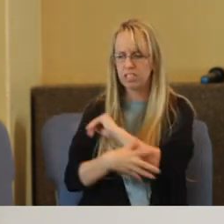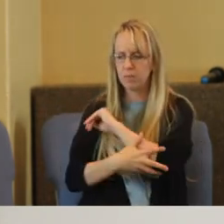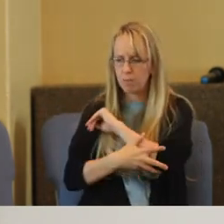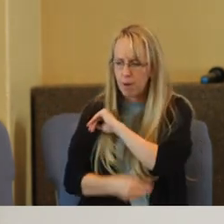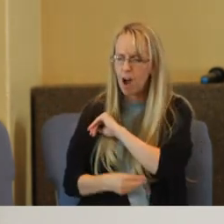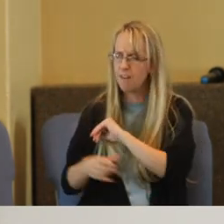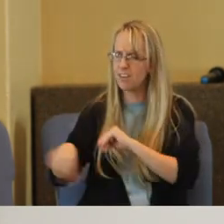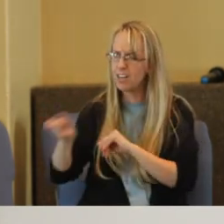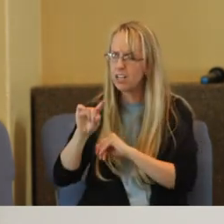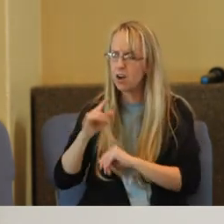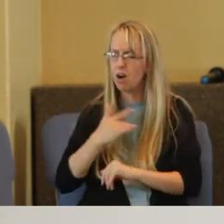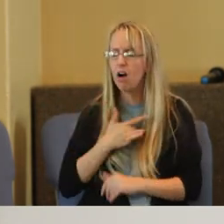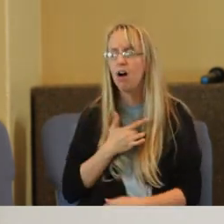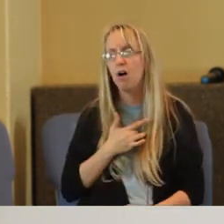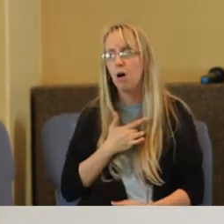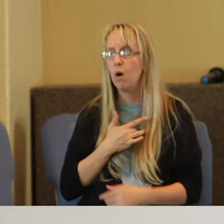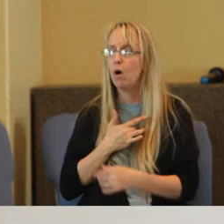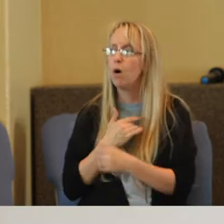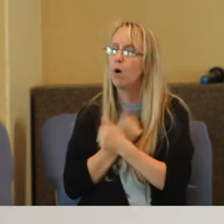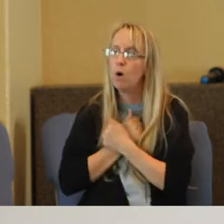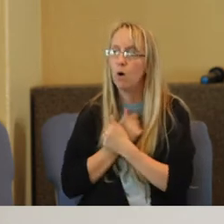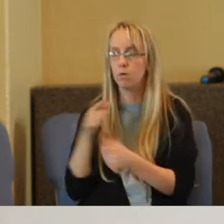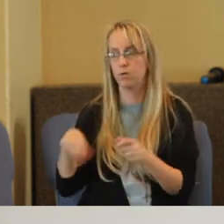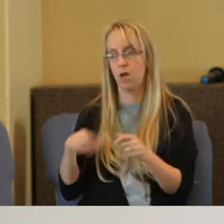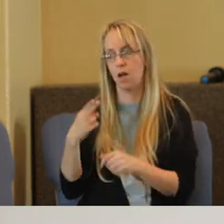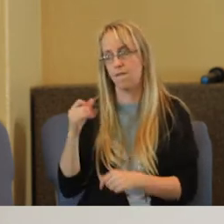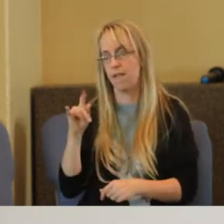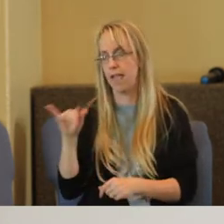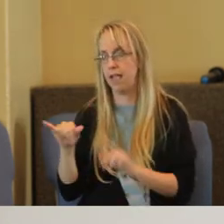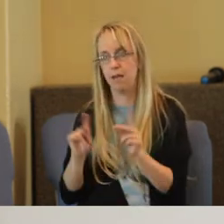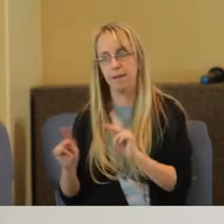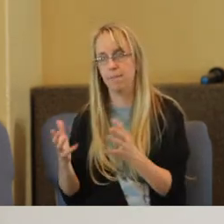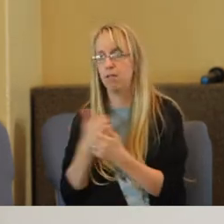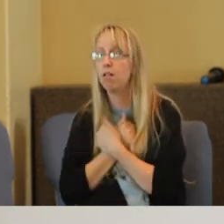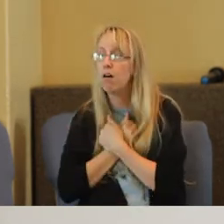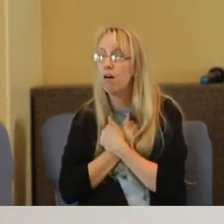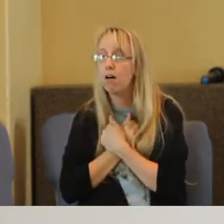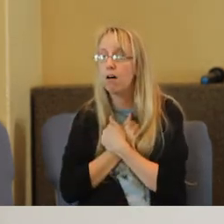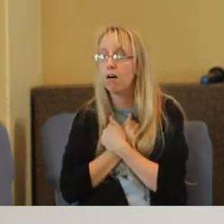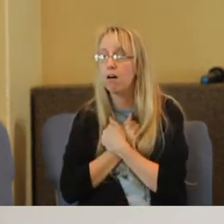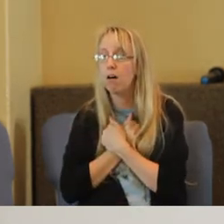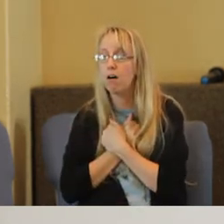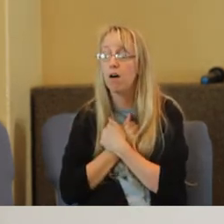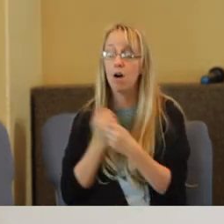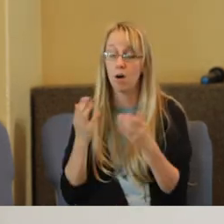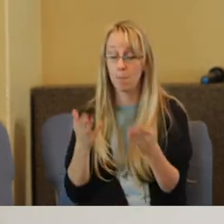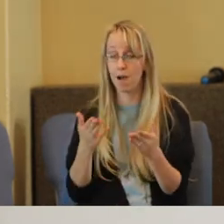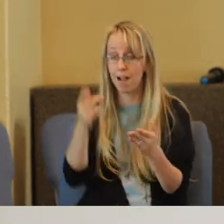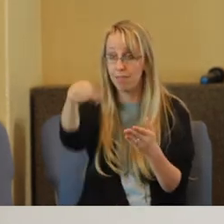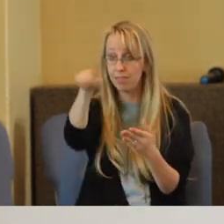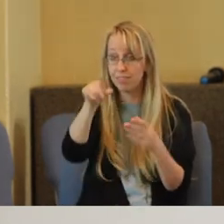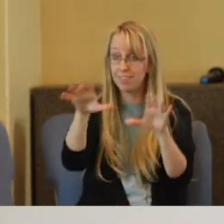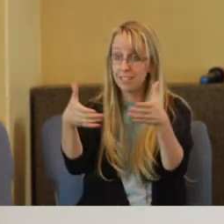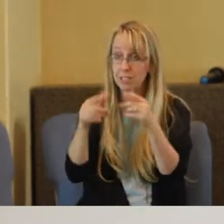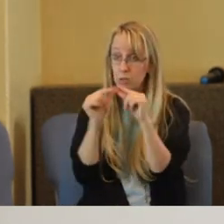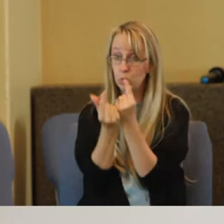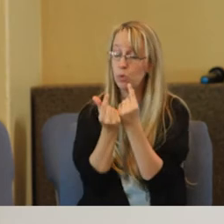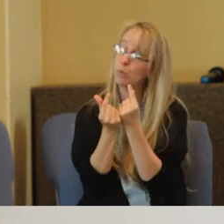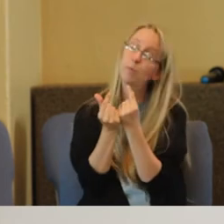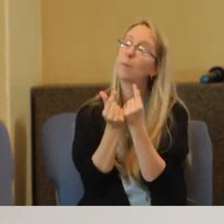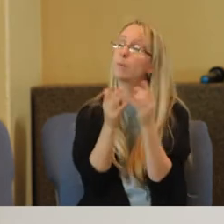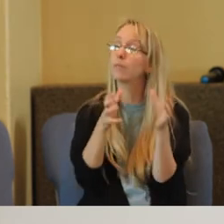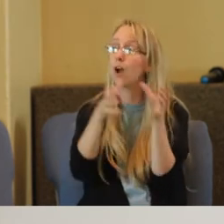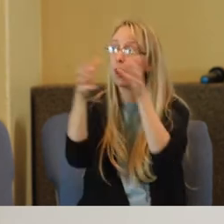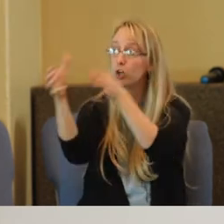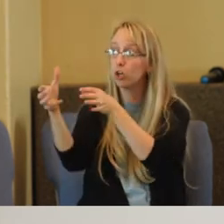just loves the Haitian people. She just loves them. These guys are going to go down and be